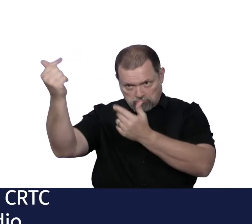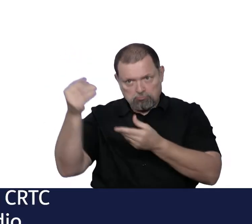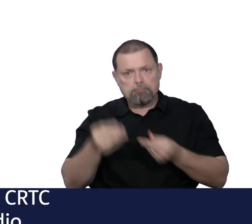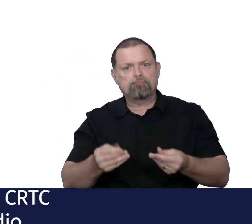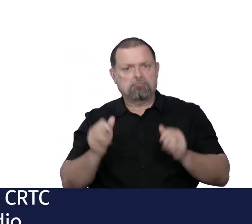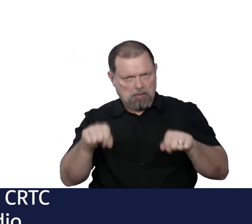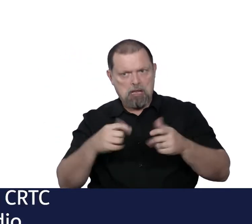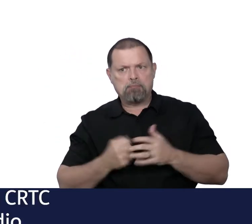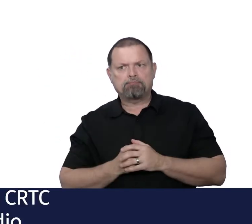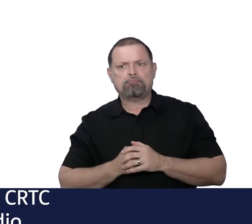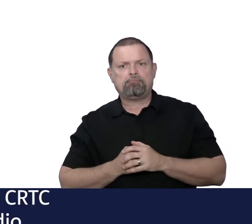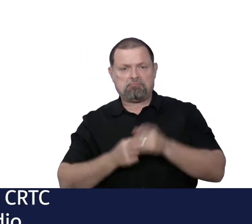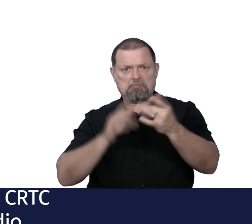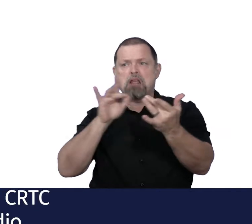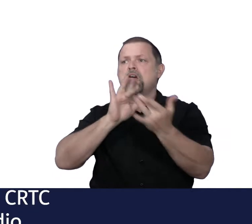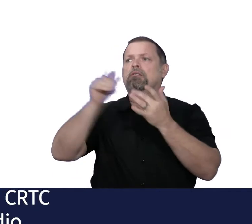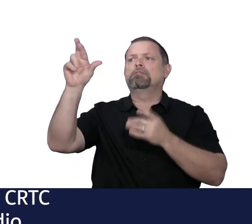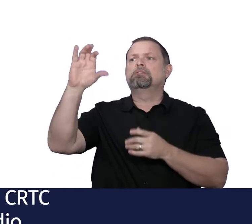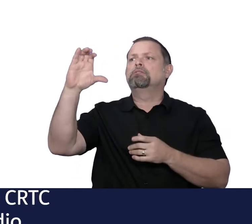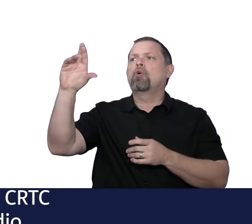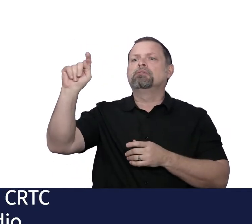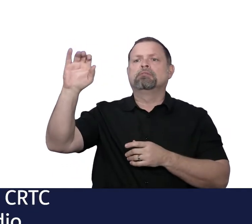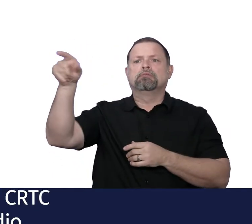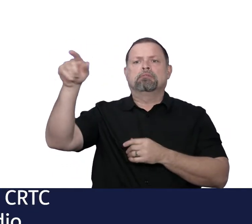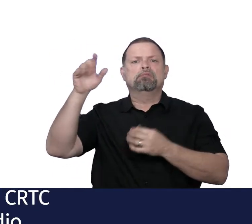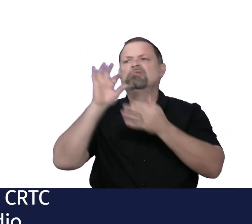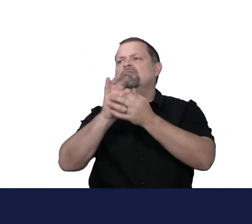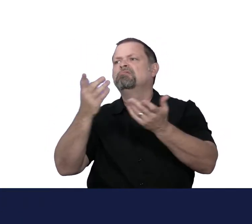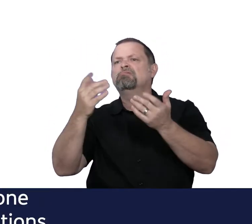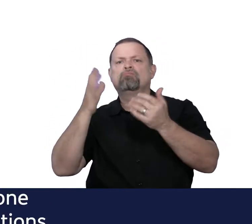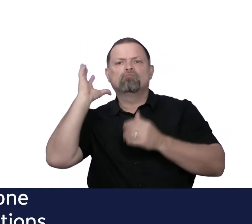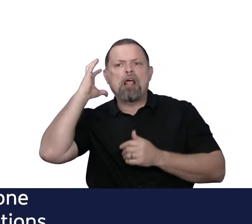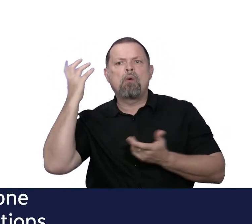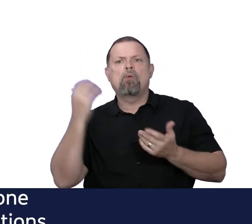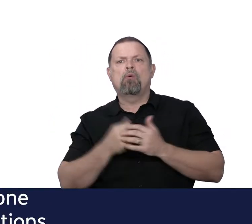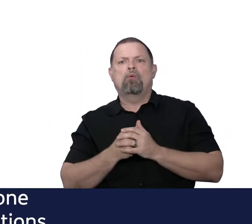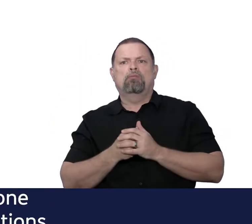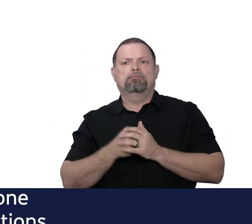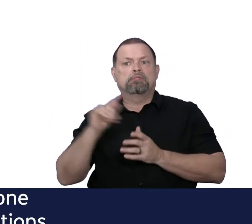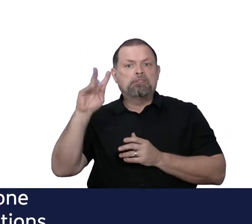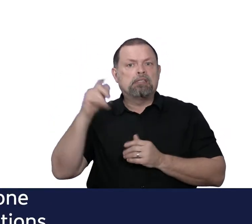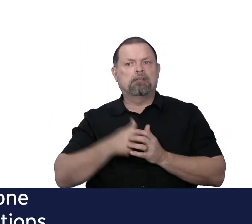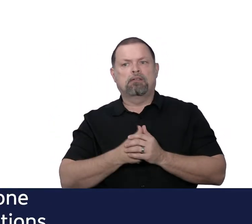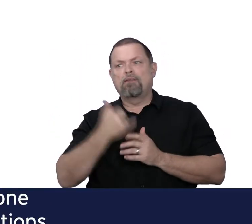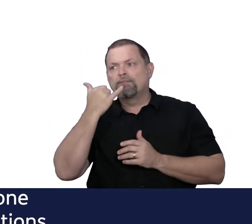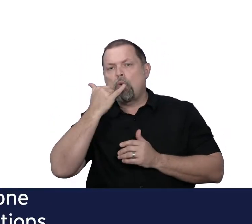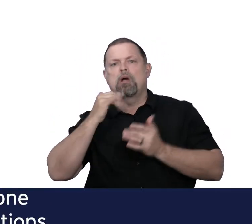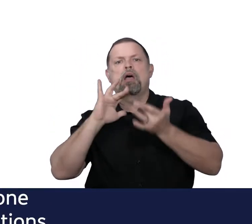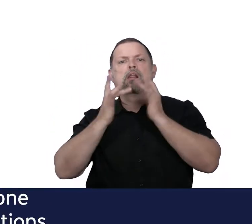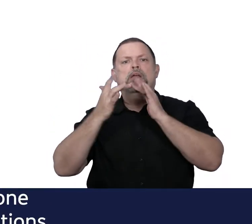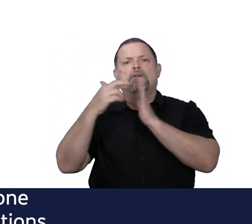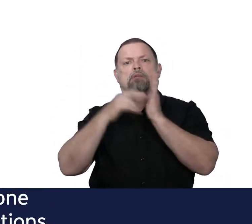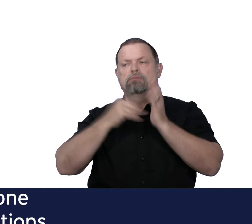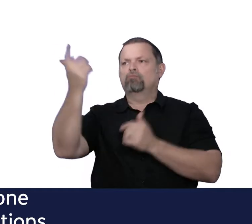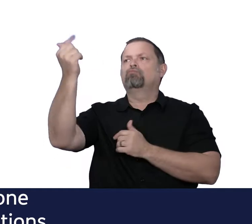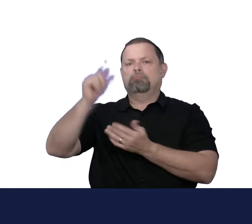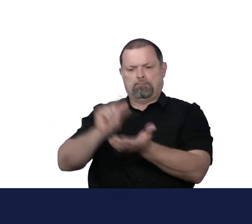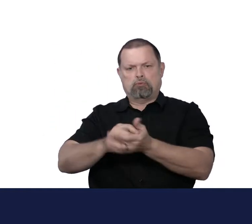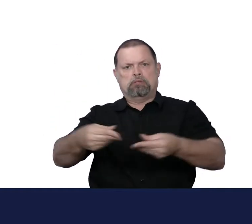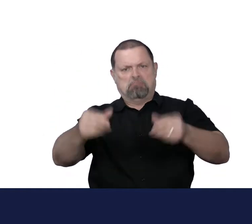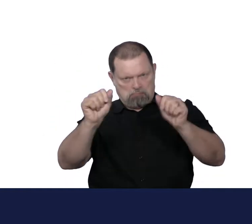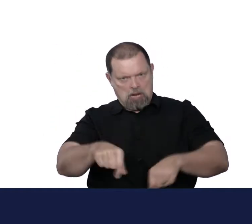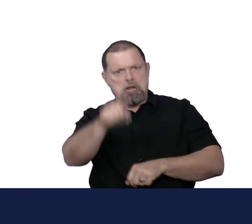You can contact the CRTC for accessible radio, television, telephone, and internet